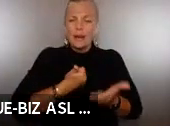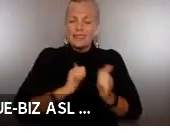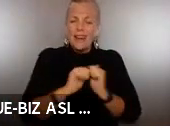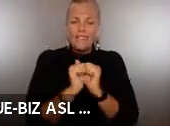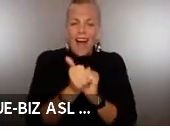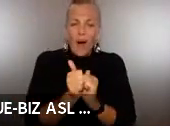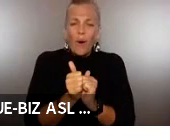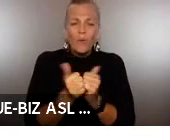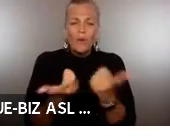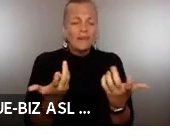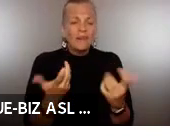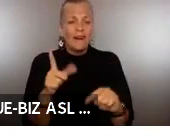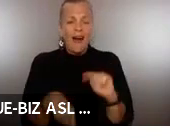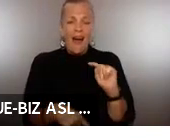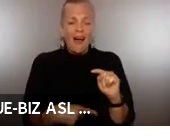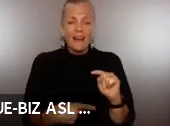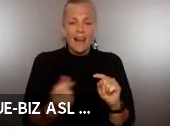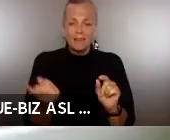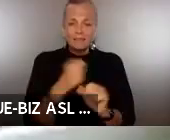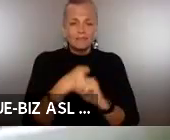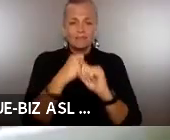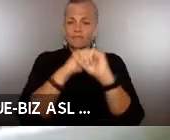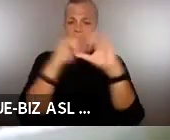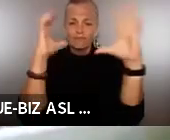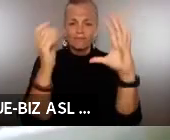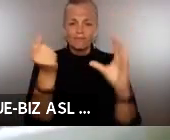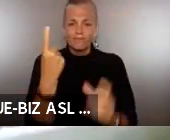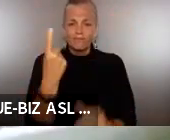I couldn't answer that question.